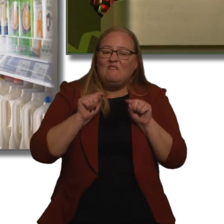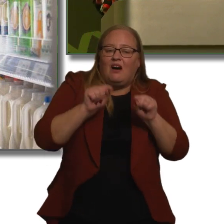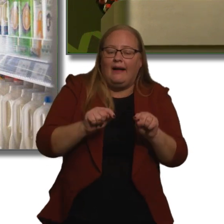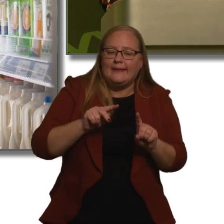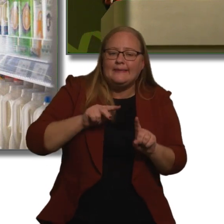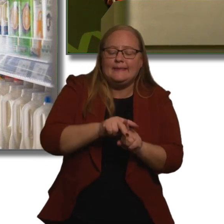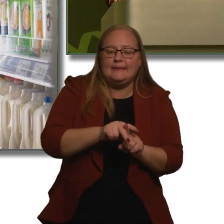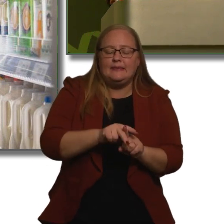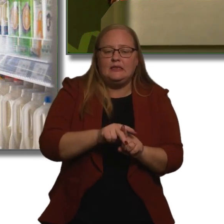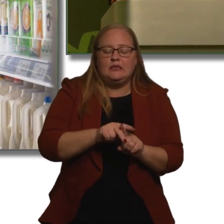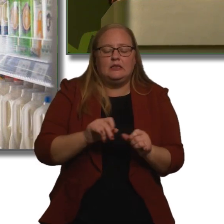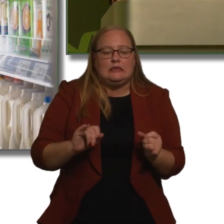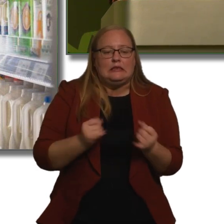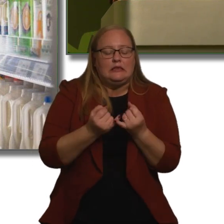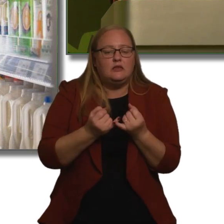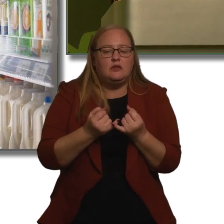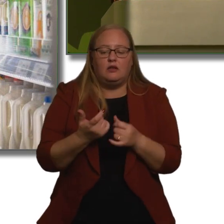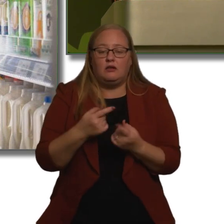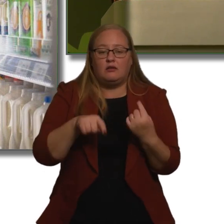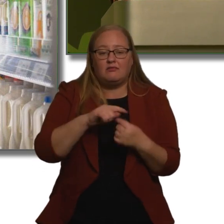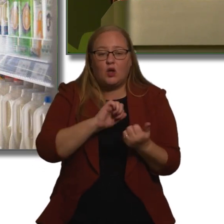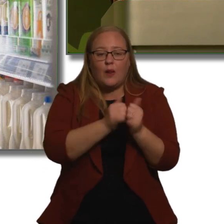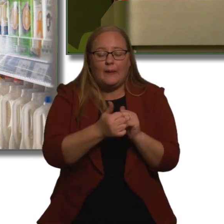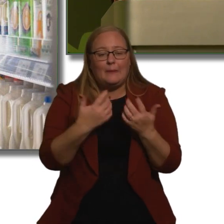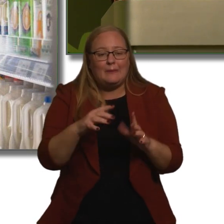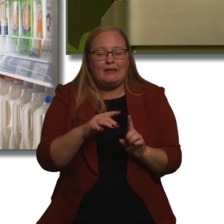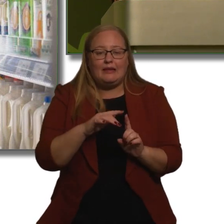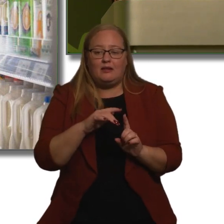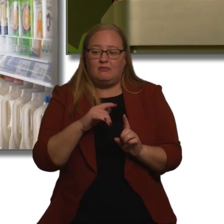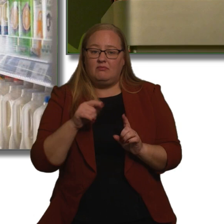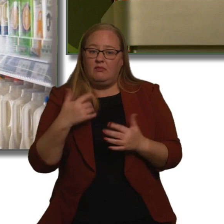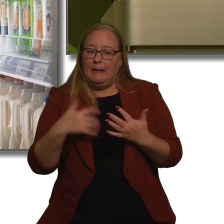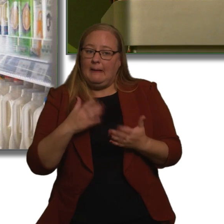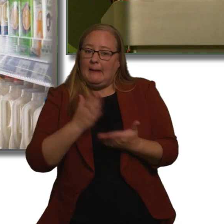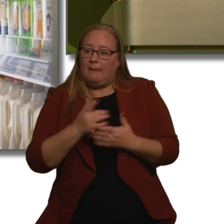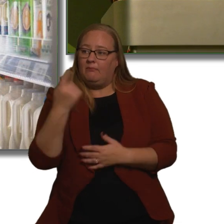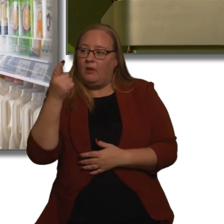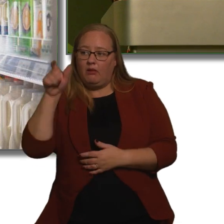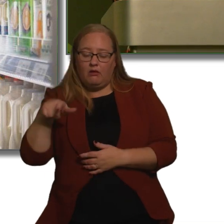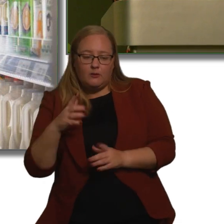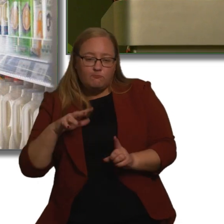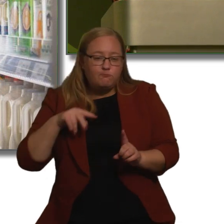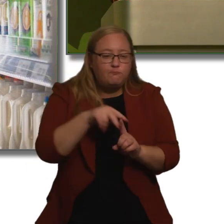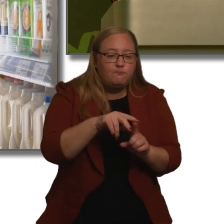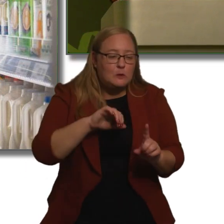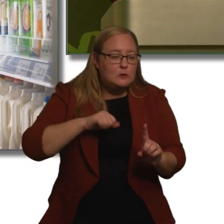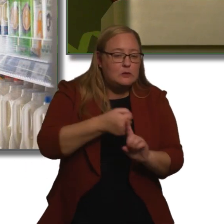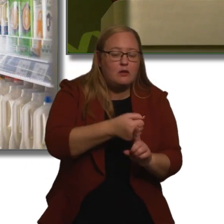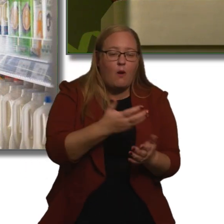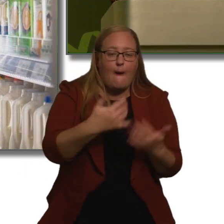violent, where our colleagues have experienced direct or indirect harm. This has